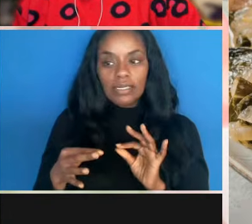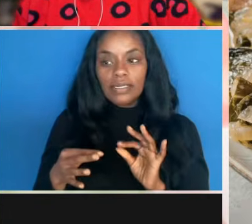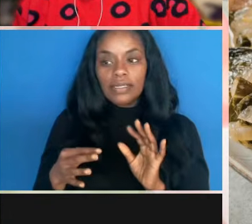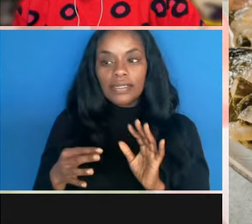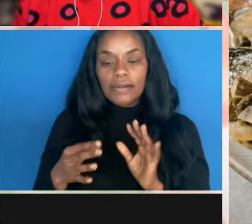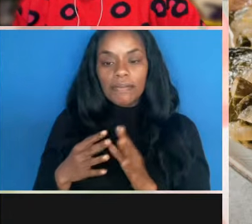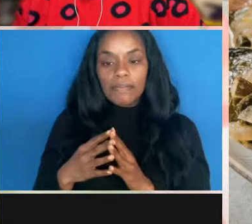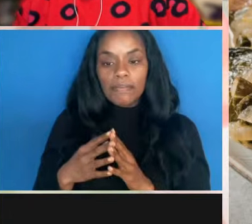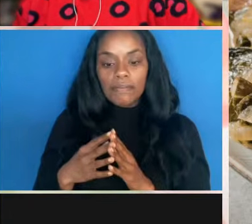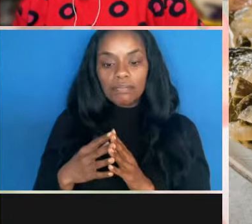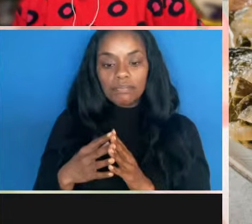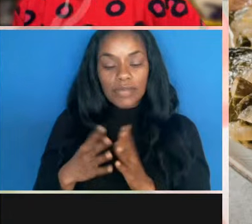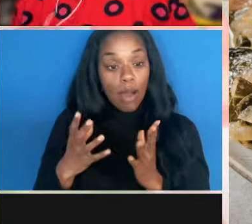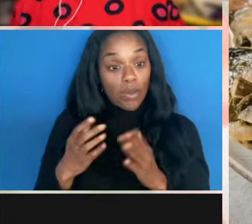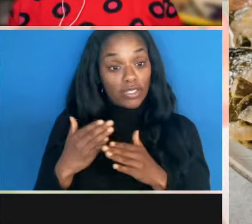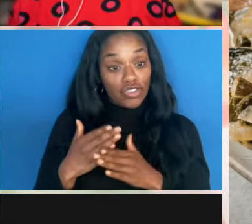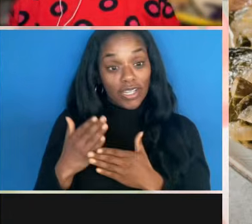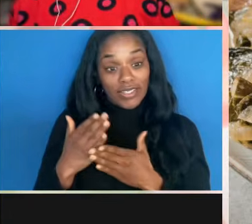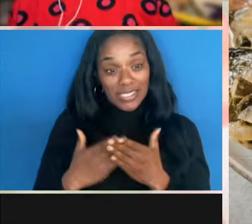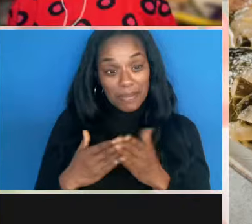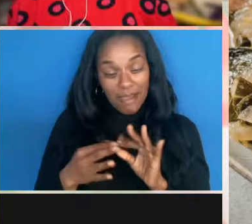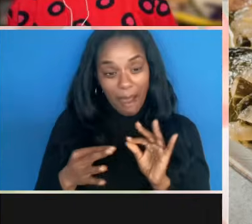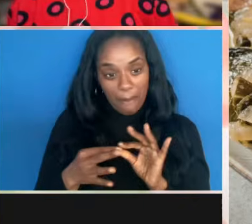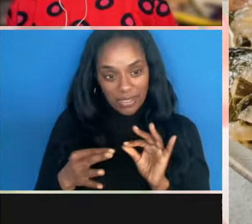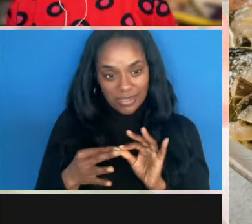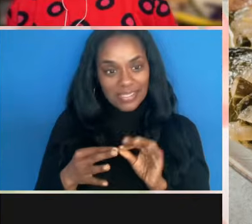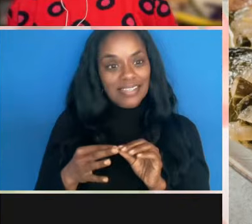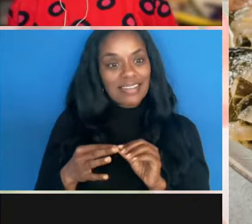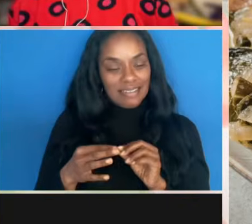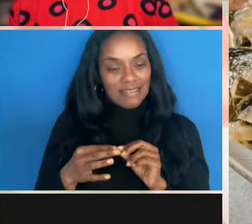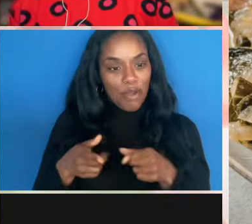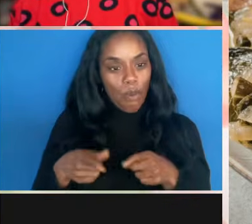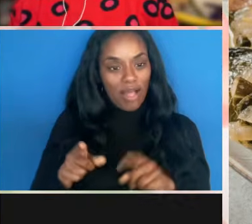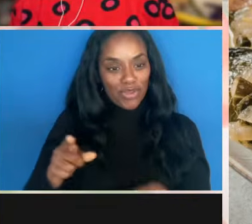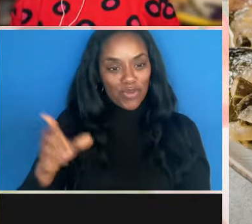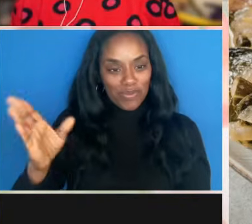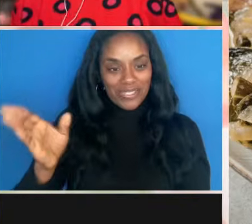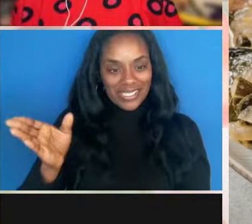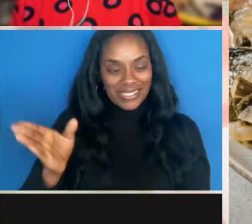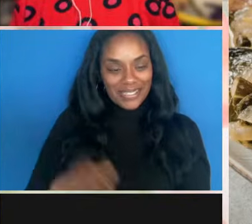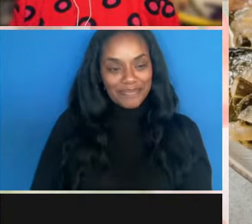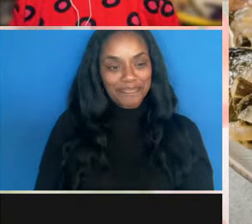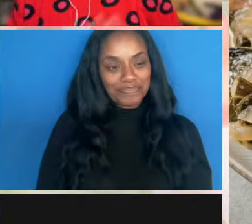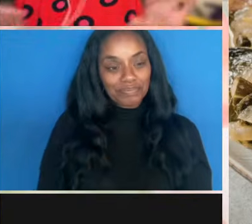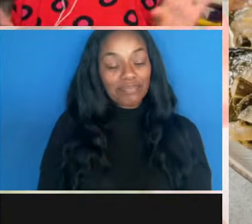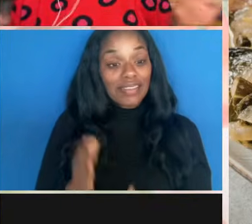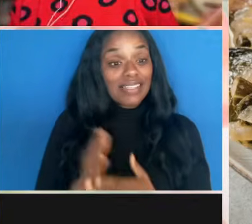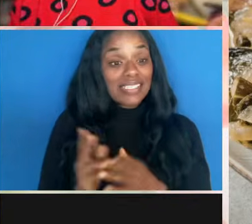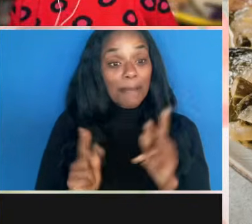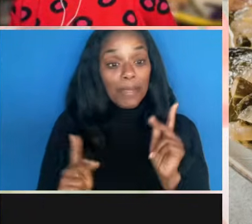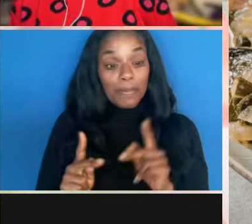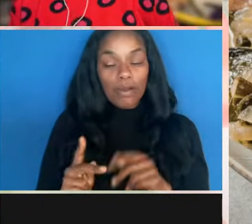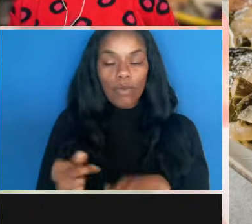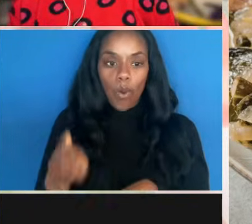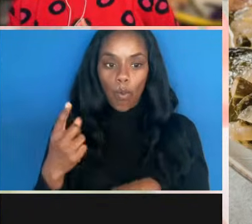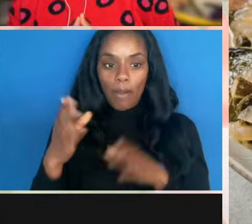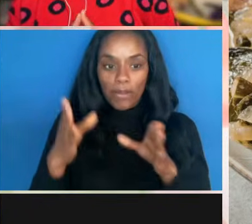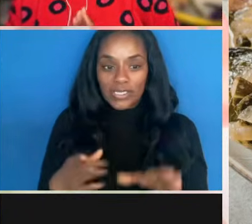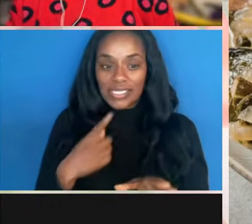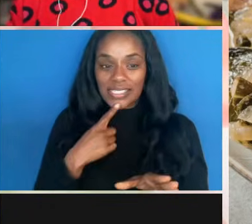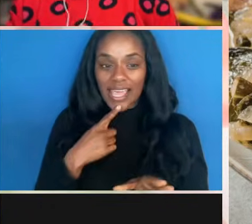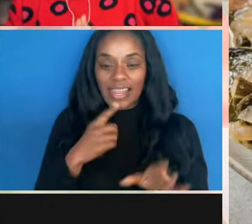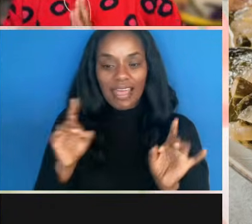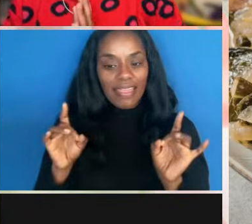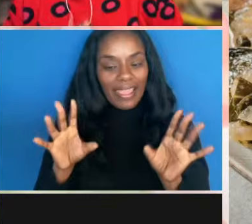to share some comments that were coming in as you were giving the presentation. Some people said, one person said they hated beans